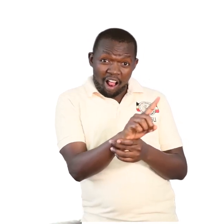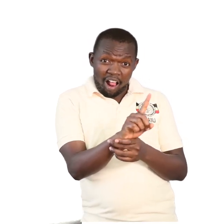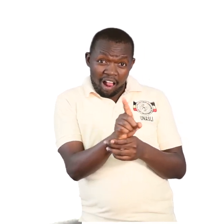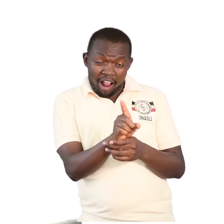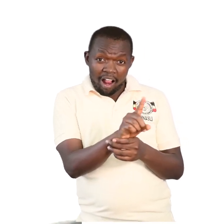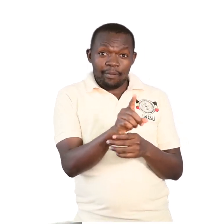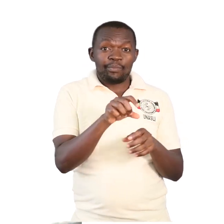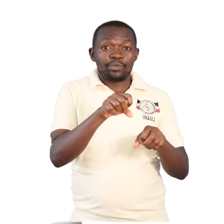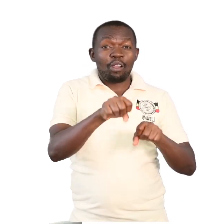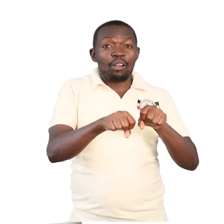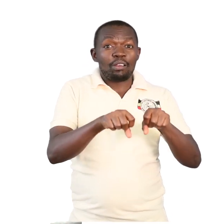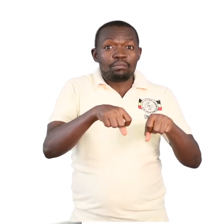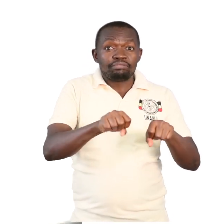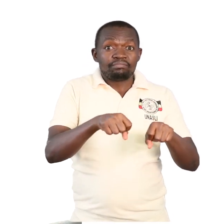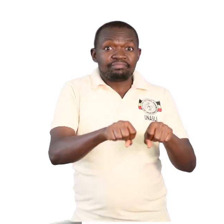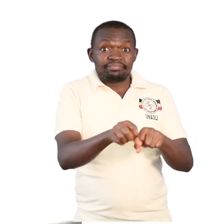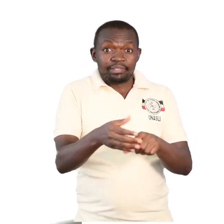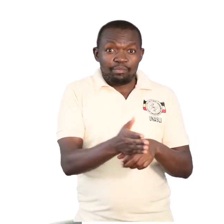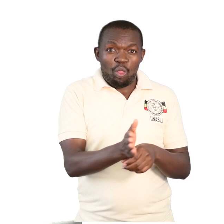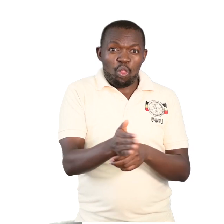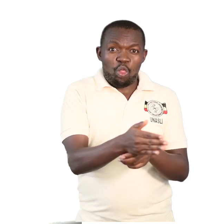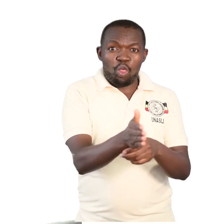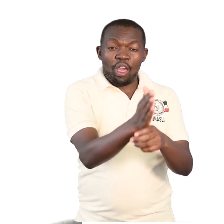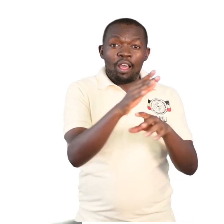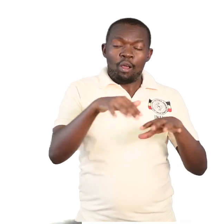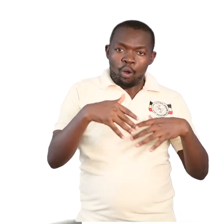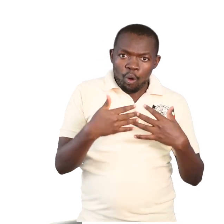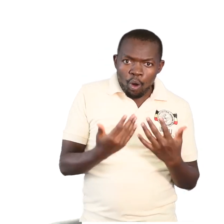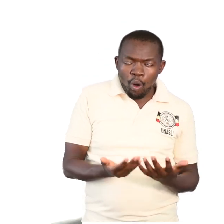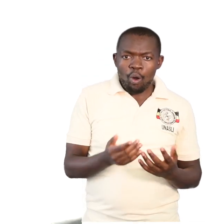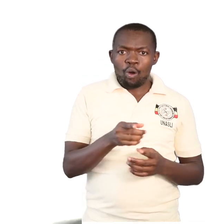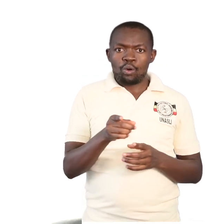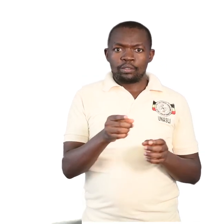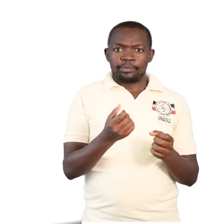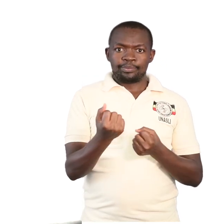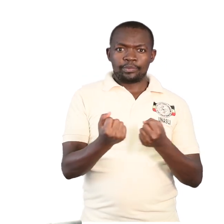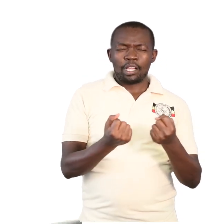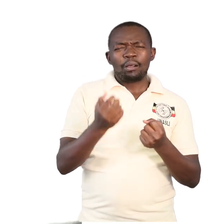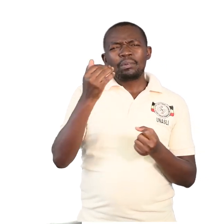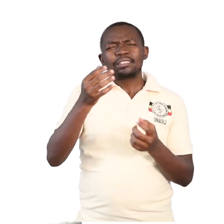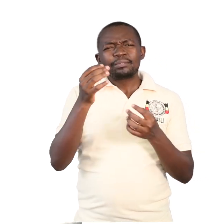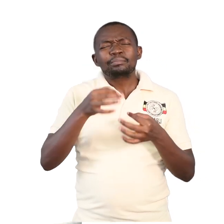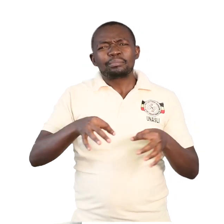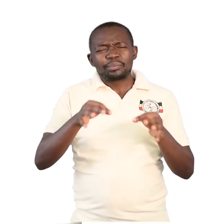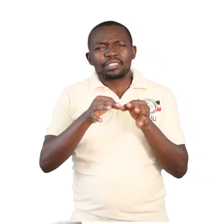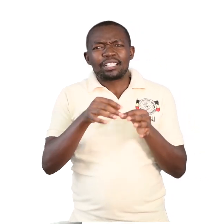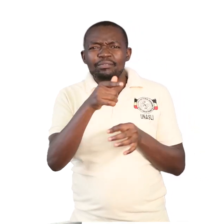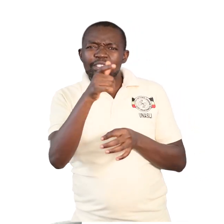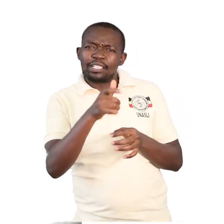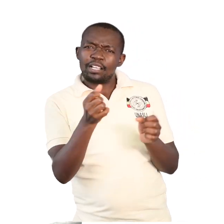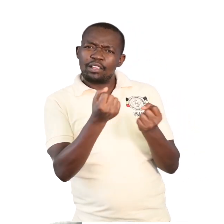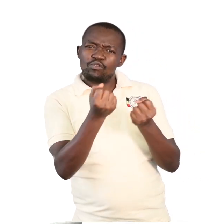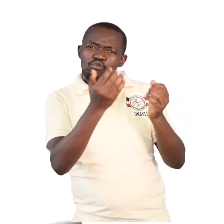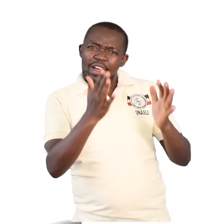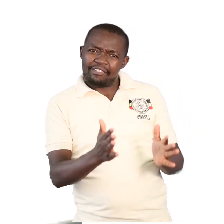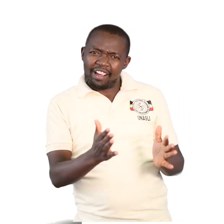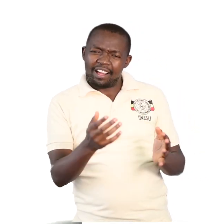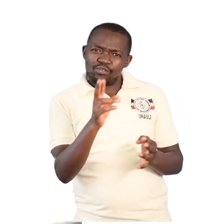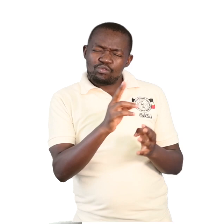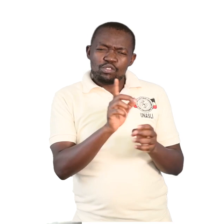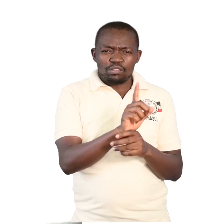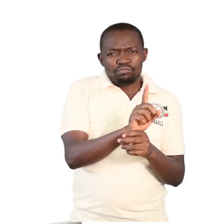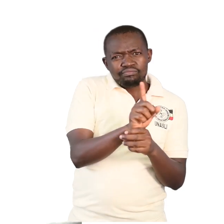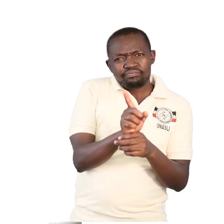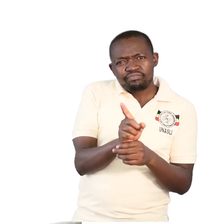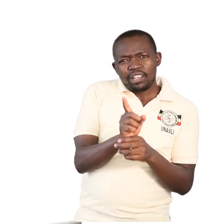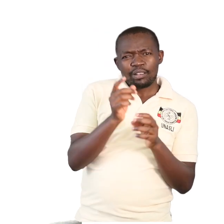cars. Ask yourself, why is it necessary for the driver or the cyclist to know their speed? Can you try to think